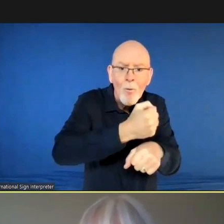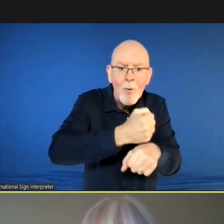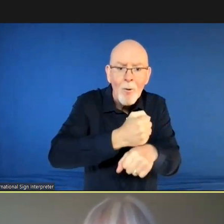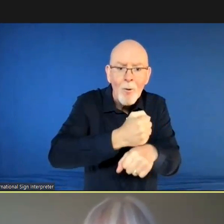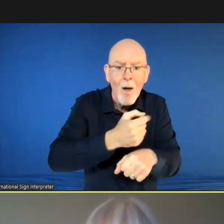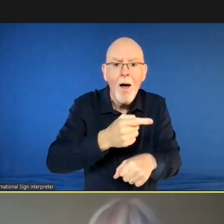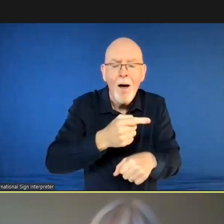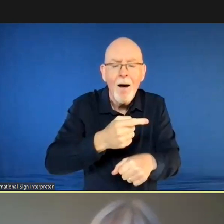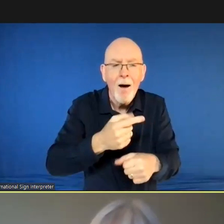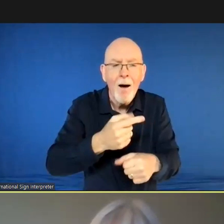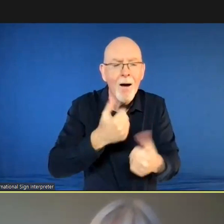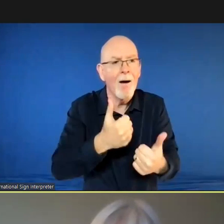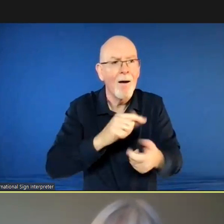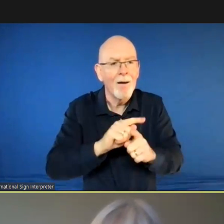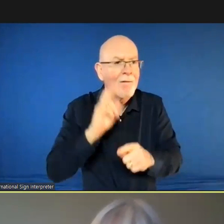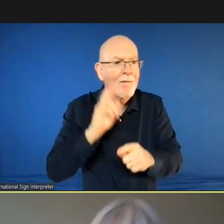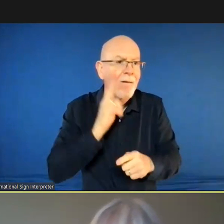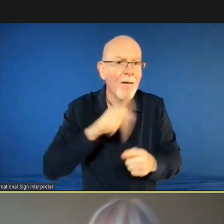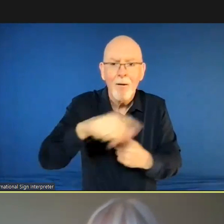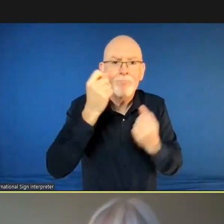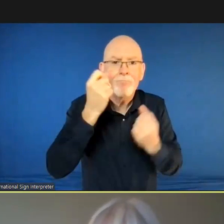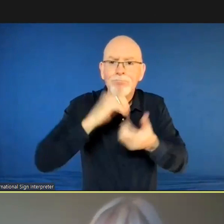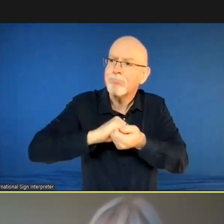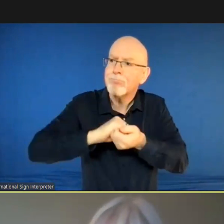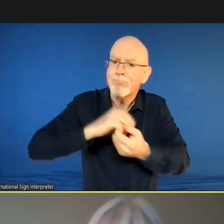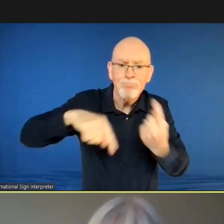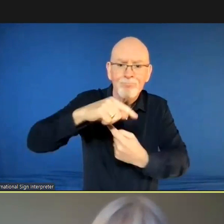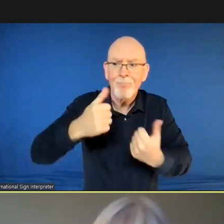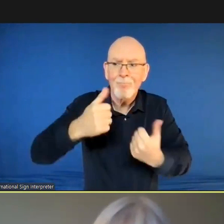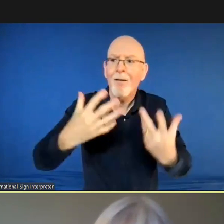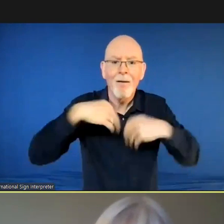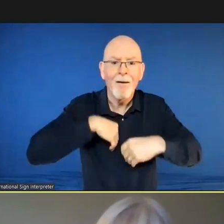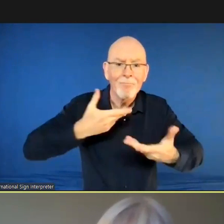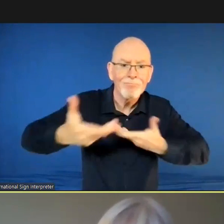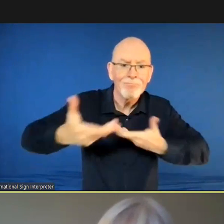here with some large companies who have really stepped up to the mark.